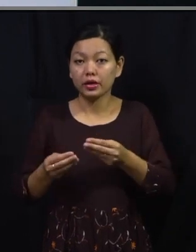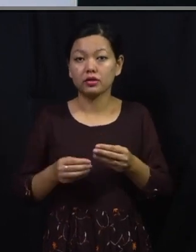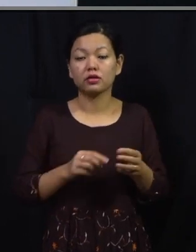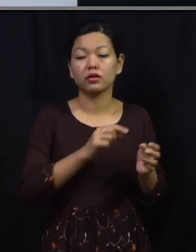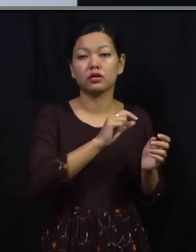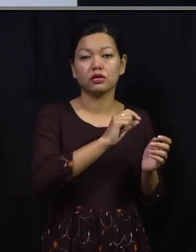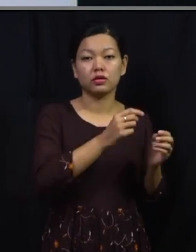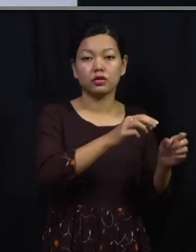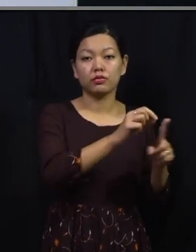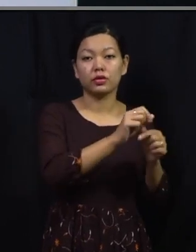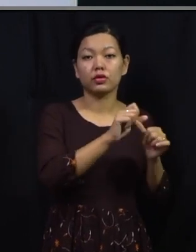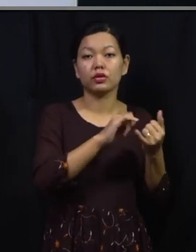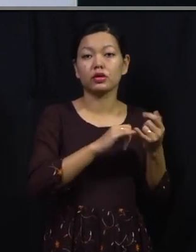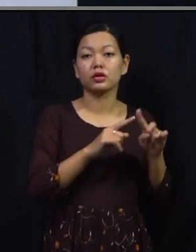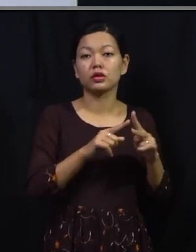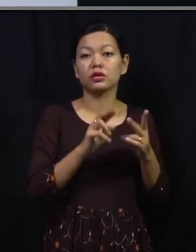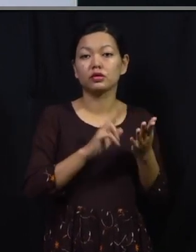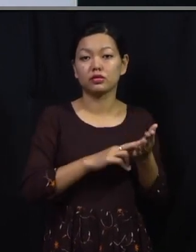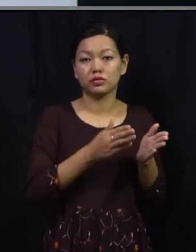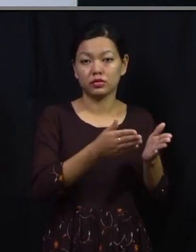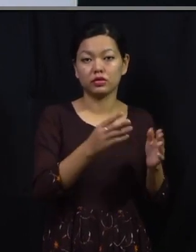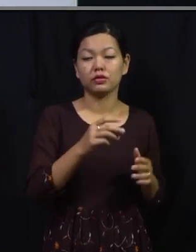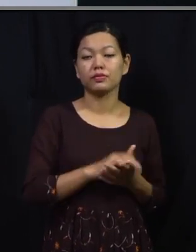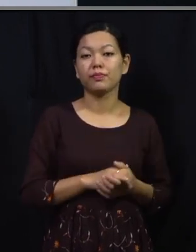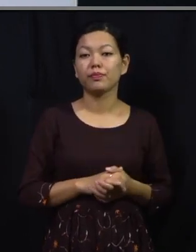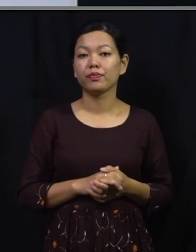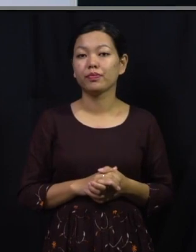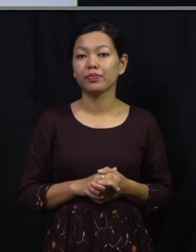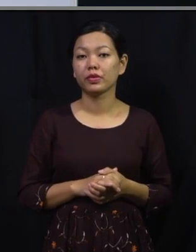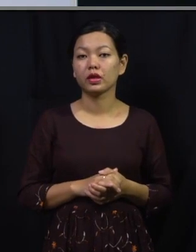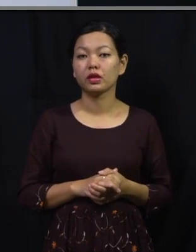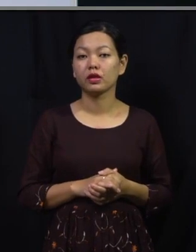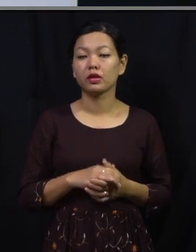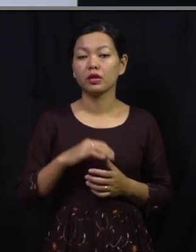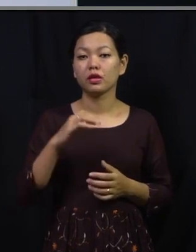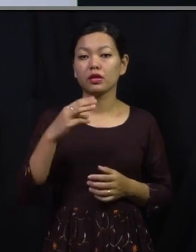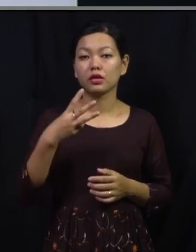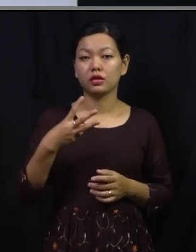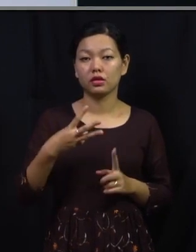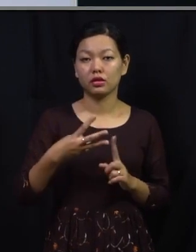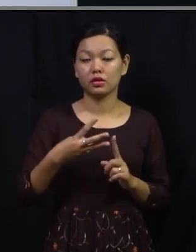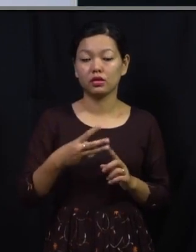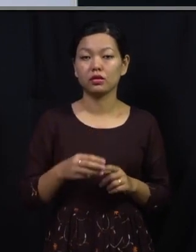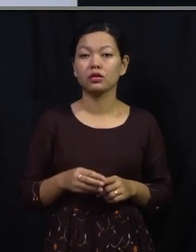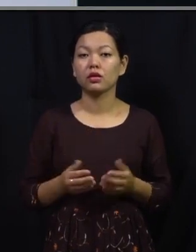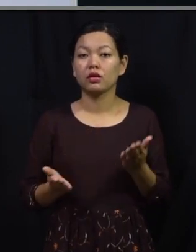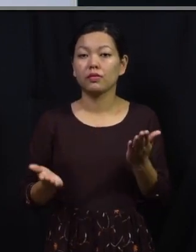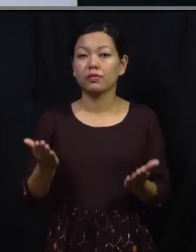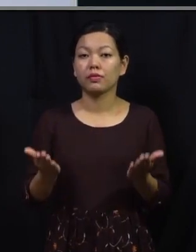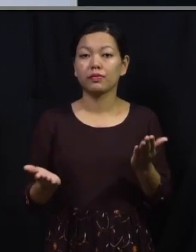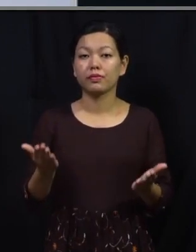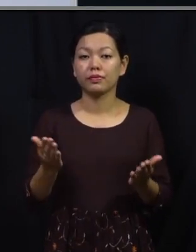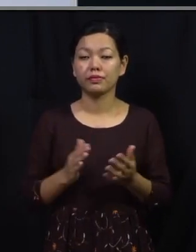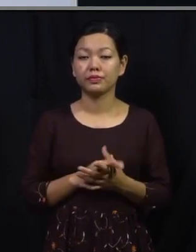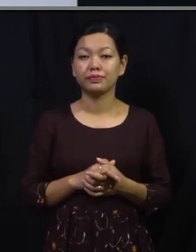is posting. The next step we do in an accounting process is posting. The third step is balancing. Okay,